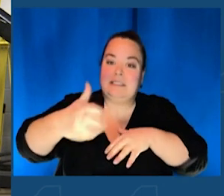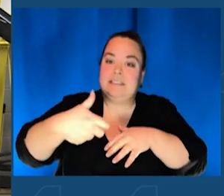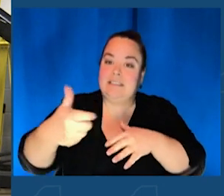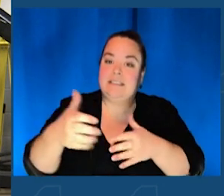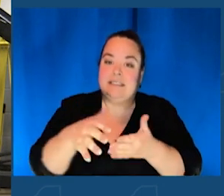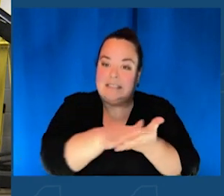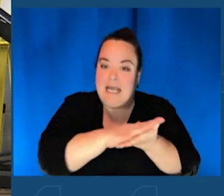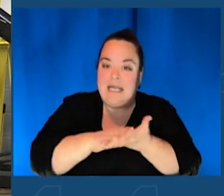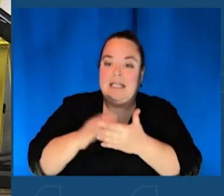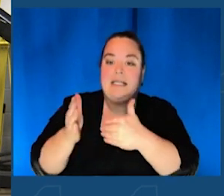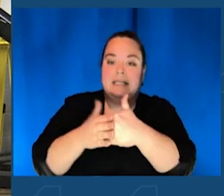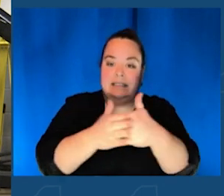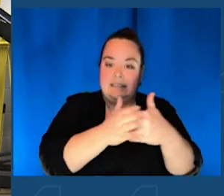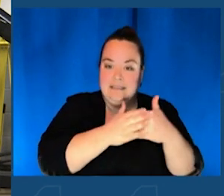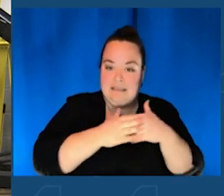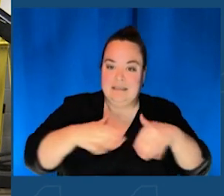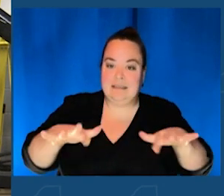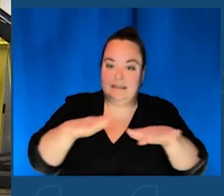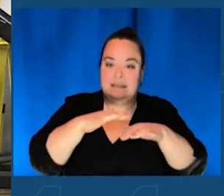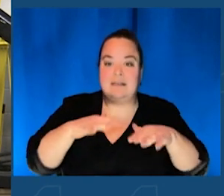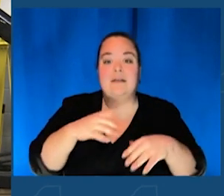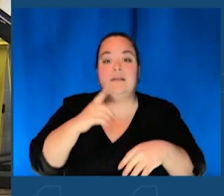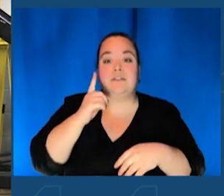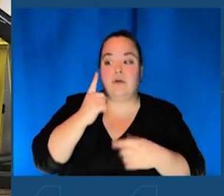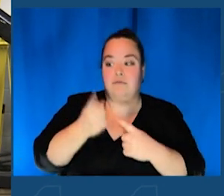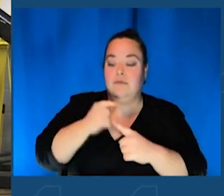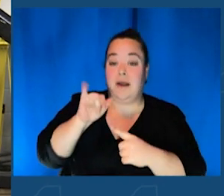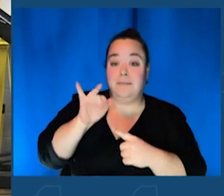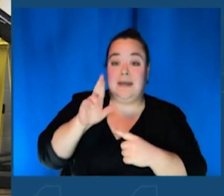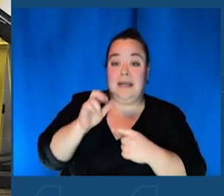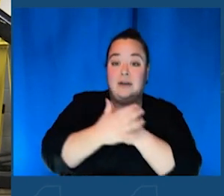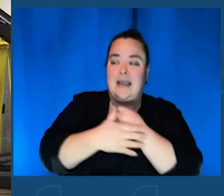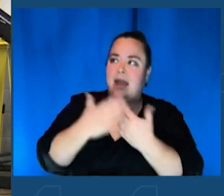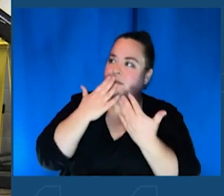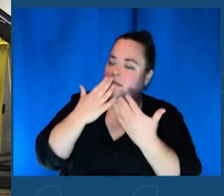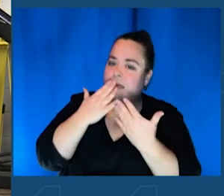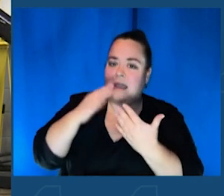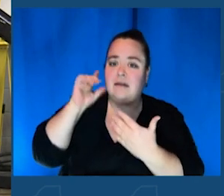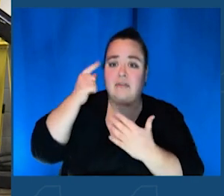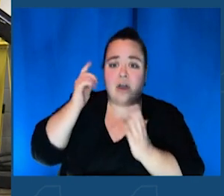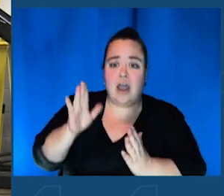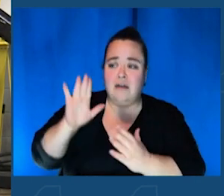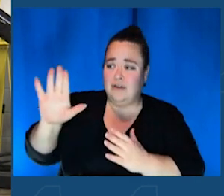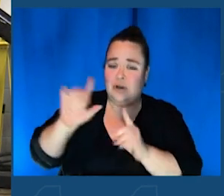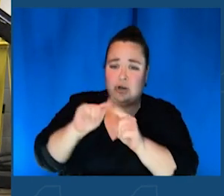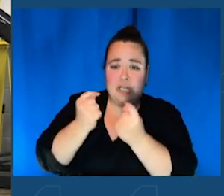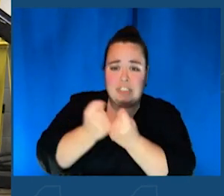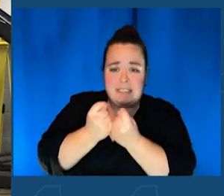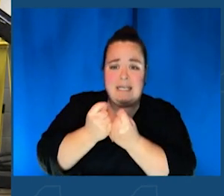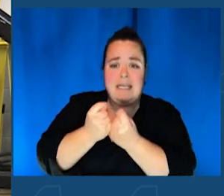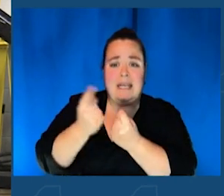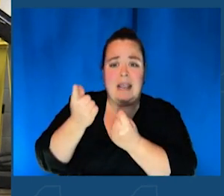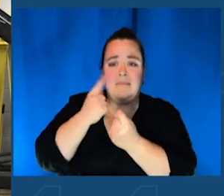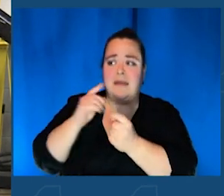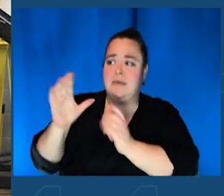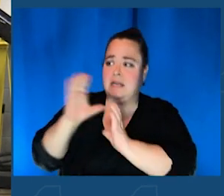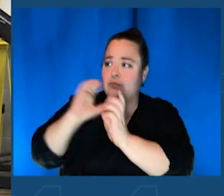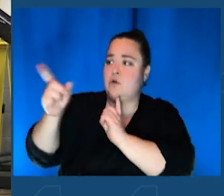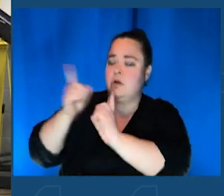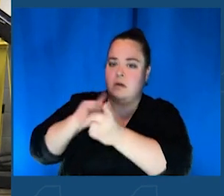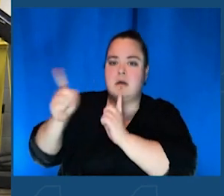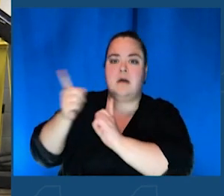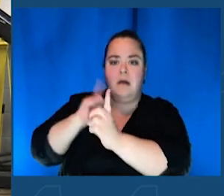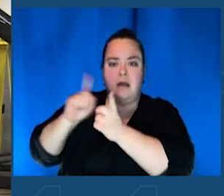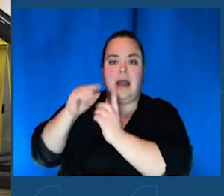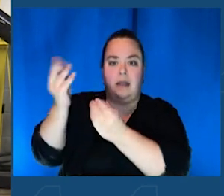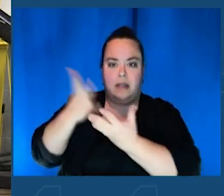people of Erie County, I want to thank the governor and her team. They've been in constant communication, letting us know exactly what we need to know. We've been communicating with them,